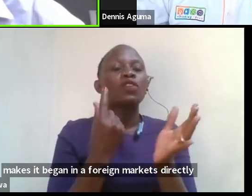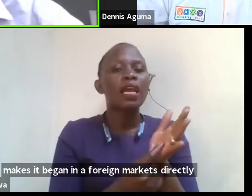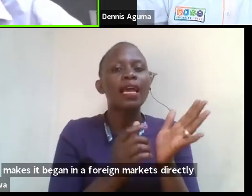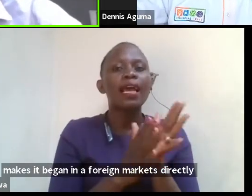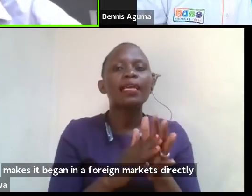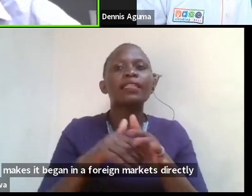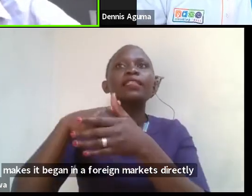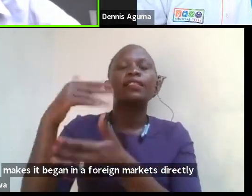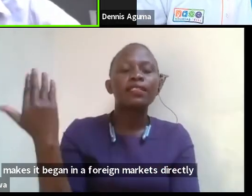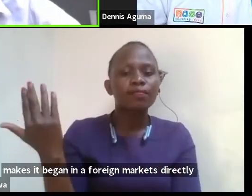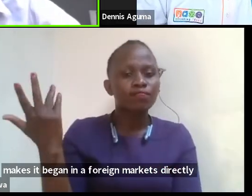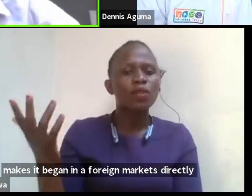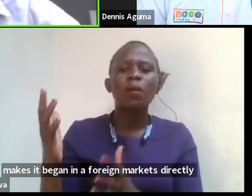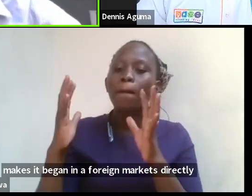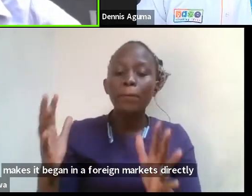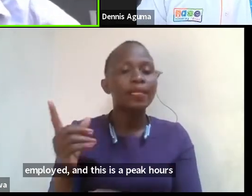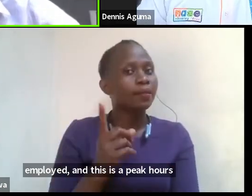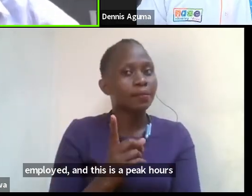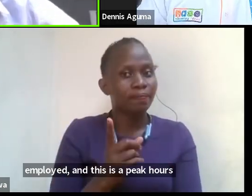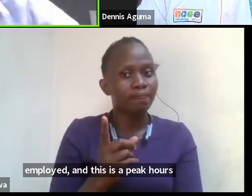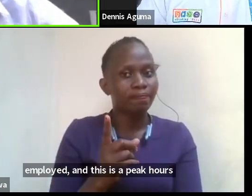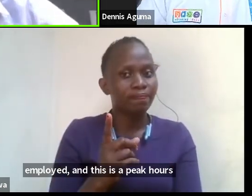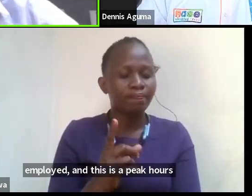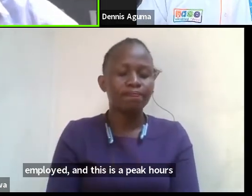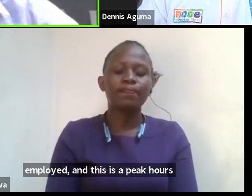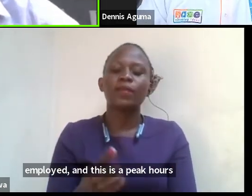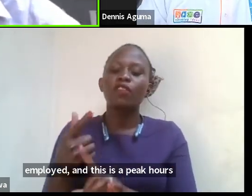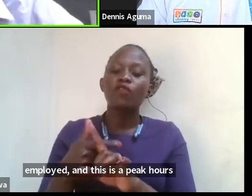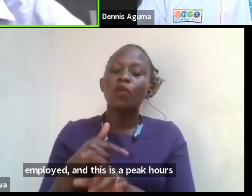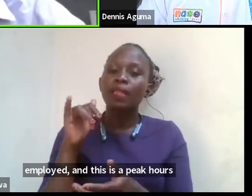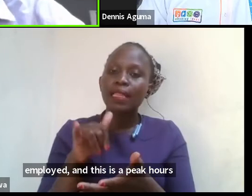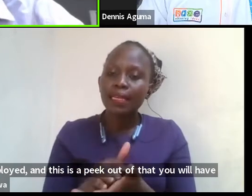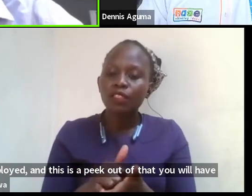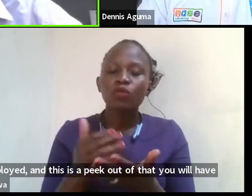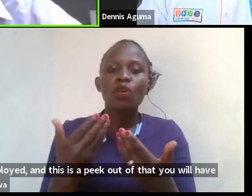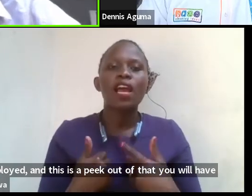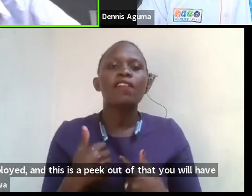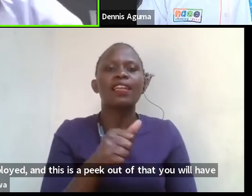a peak. Out of that, you will have another